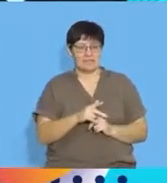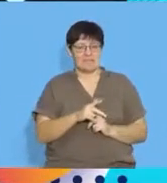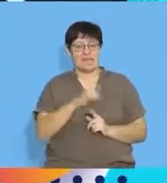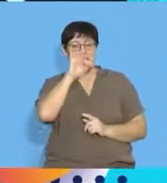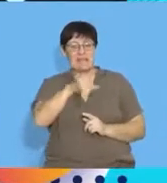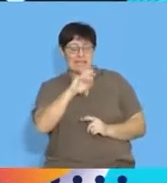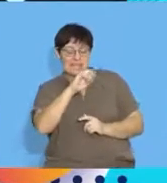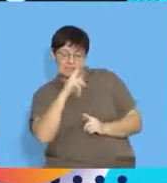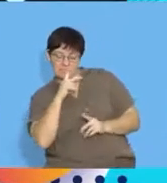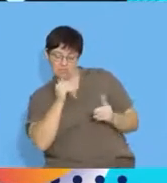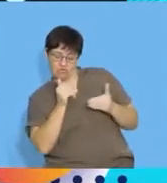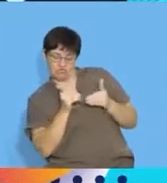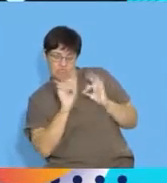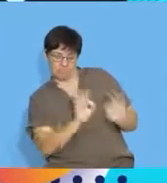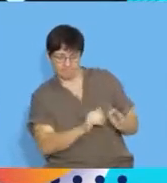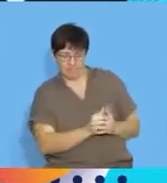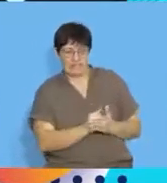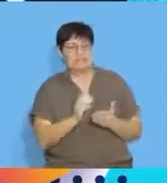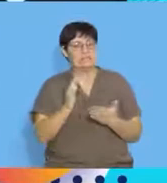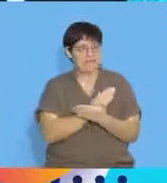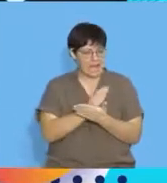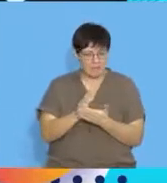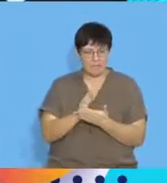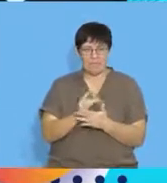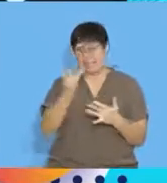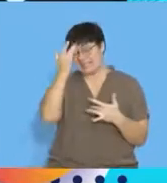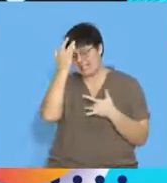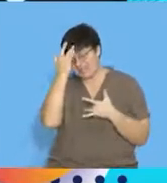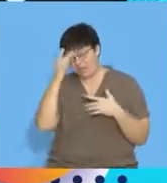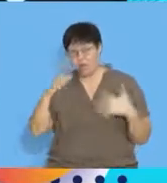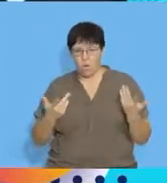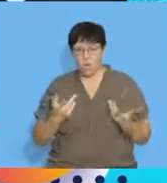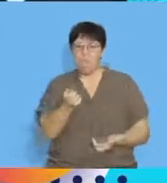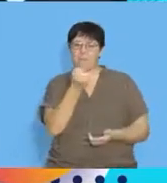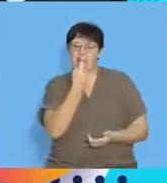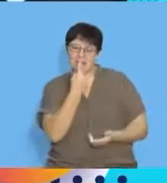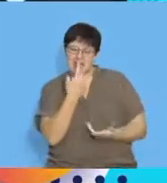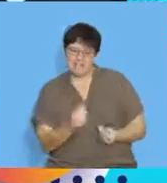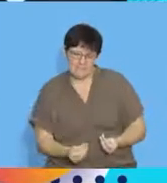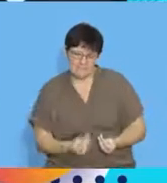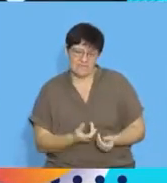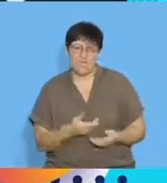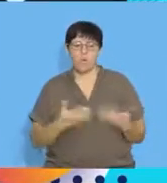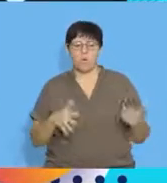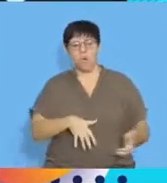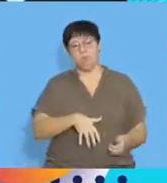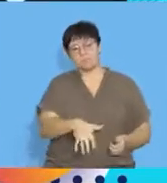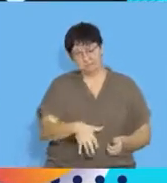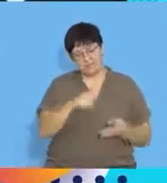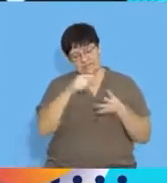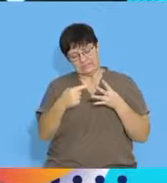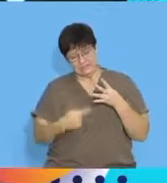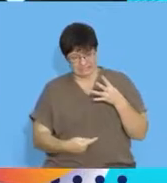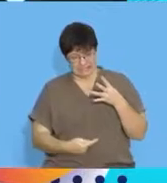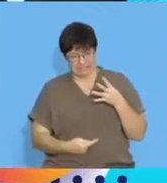check. And sometimes certain conditions, you might be sick or you might be on medicine or maybe you are pregnant, etc. And